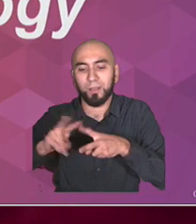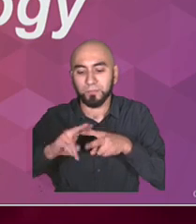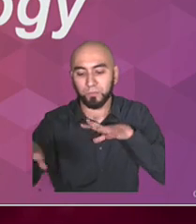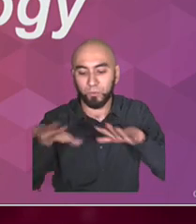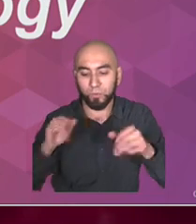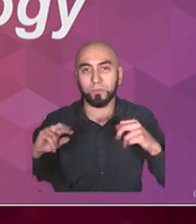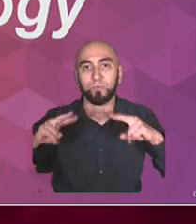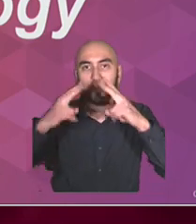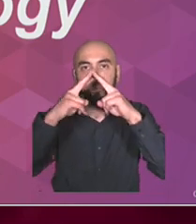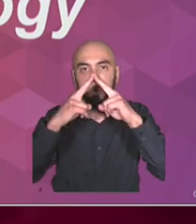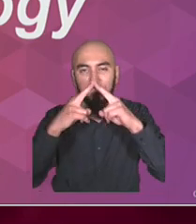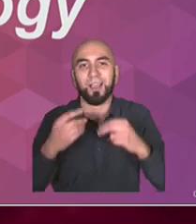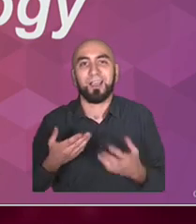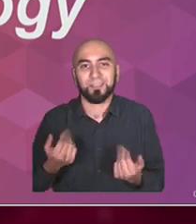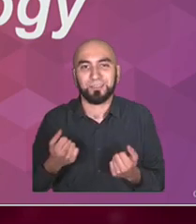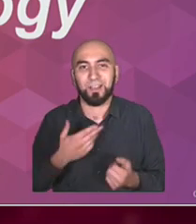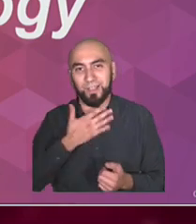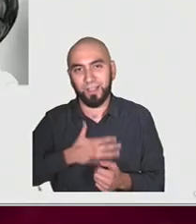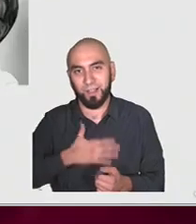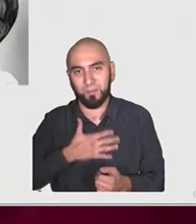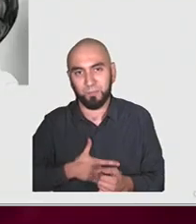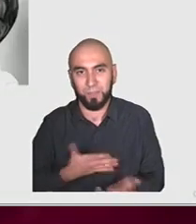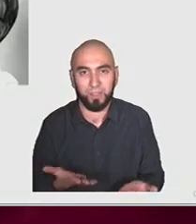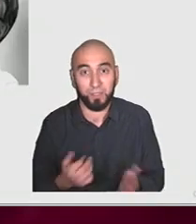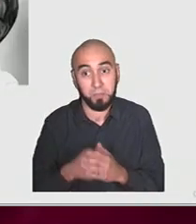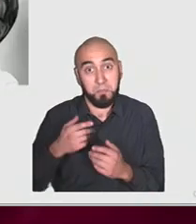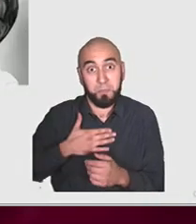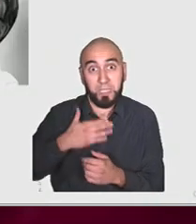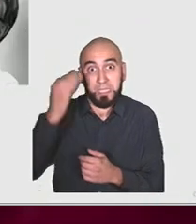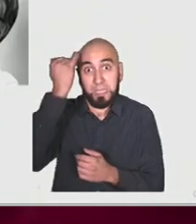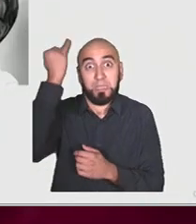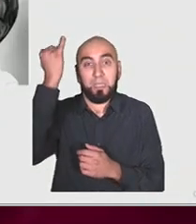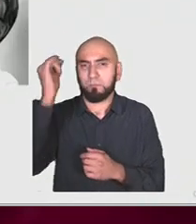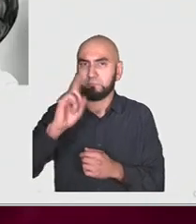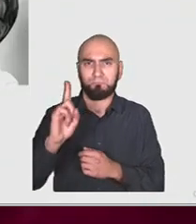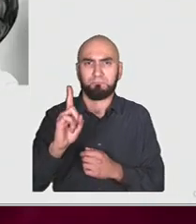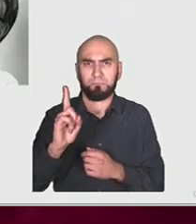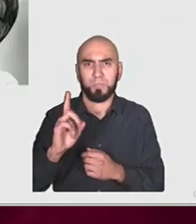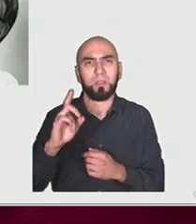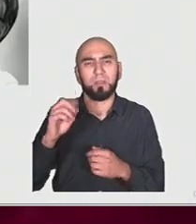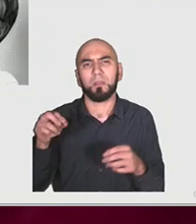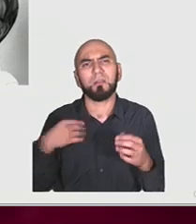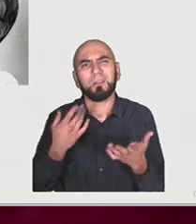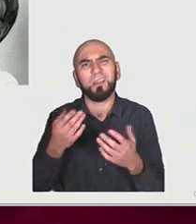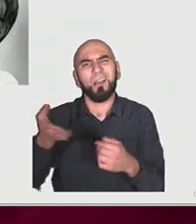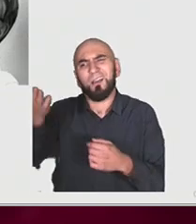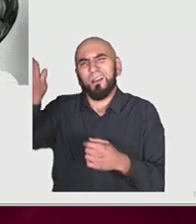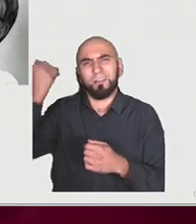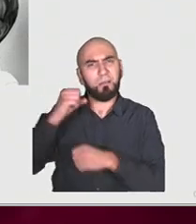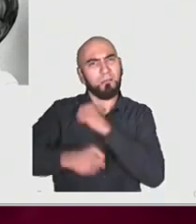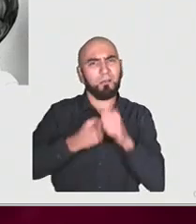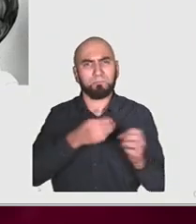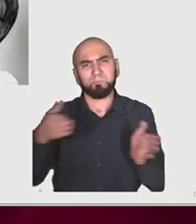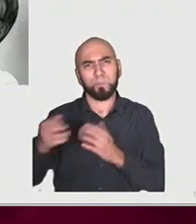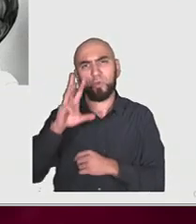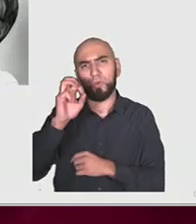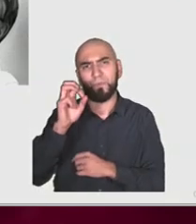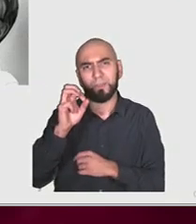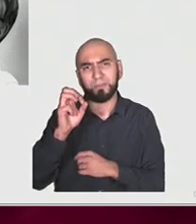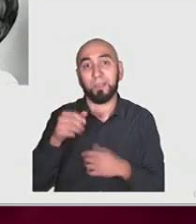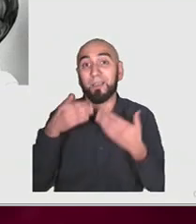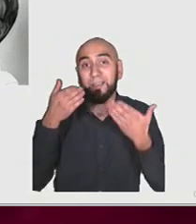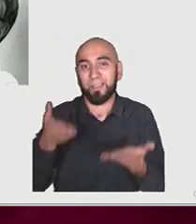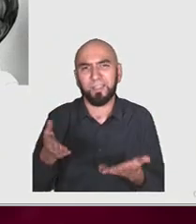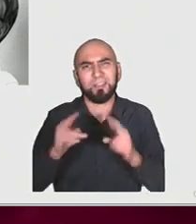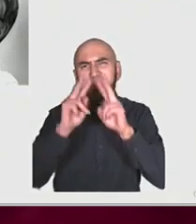And this is not my idea. This is from Xerox PARC in the 80s and 90s. I was writing my thesis on mobile phones